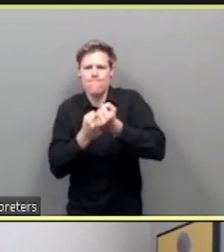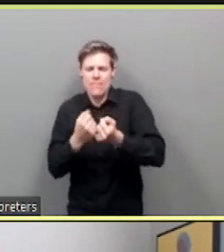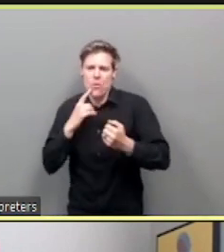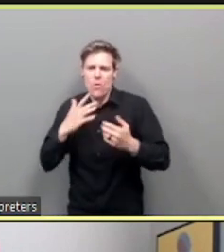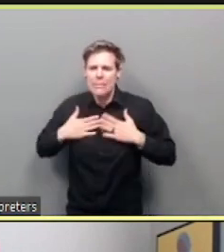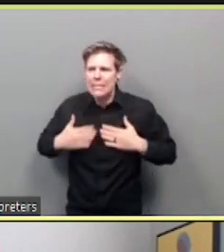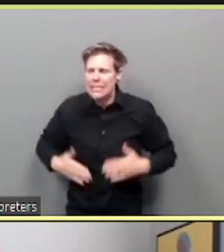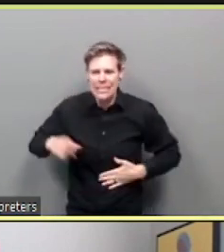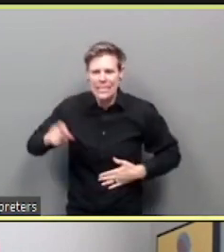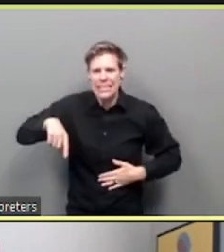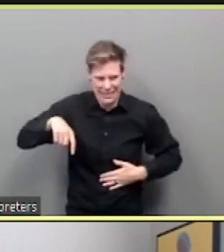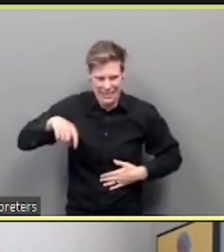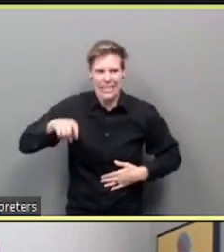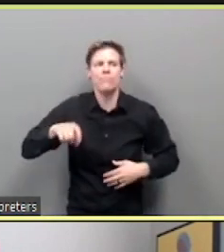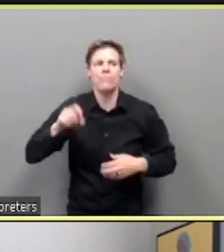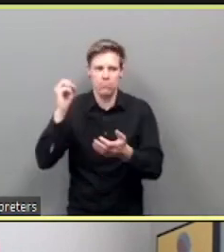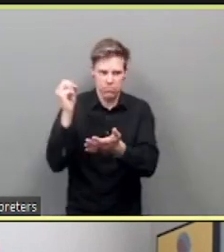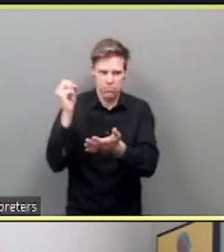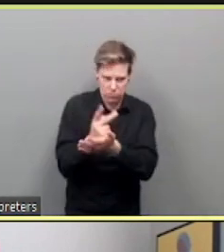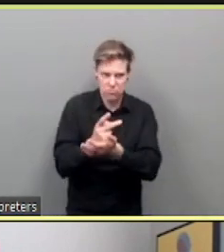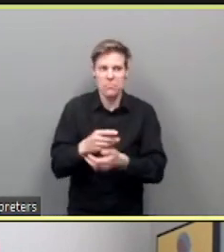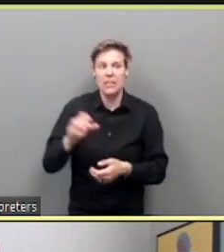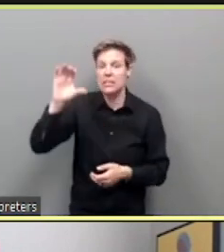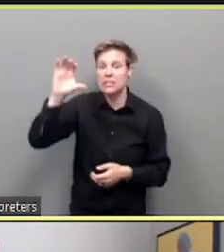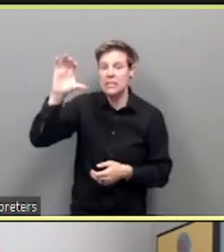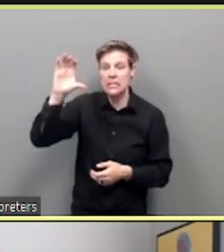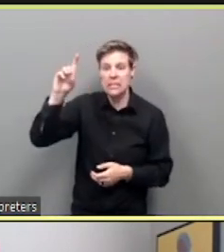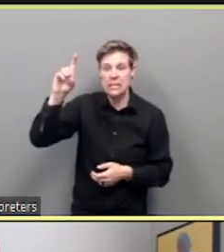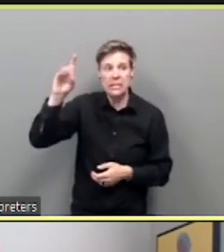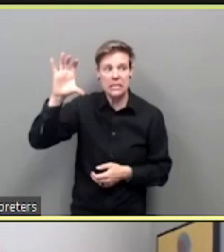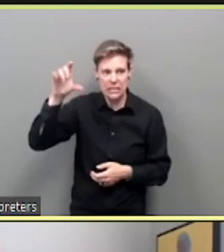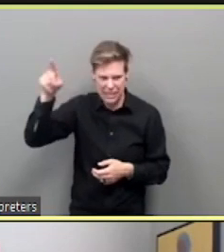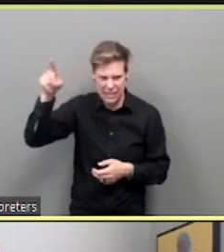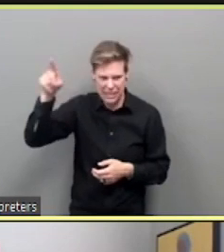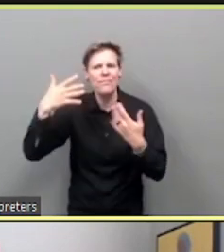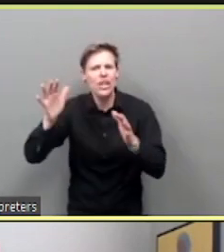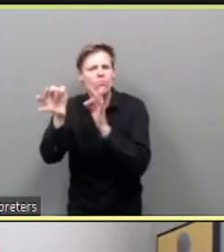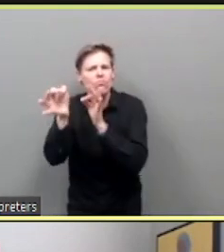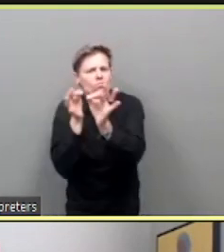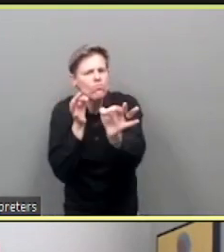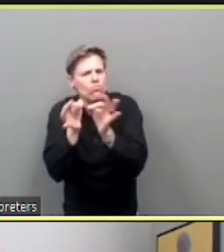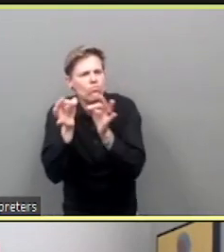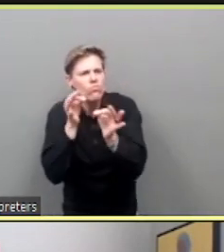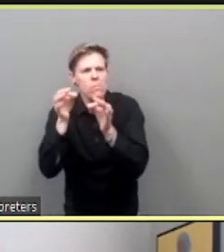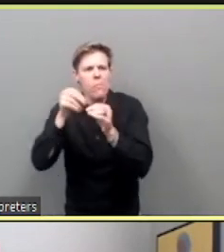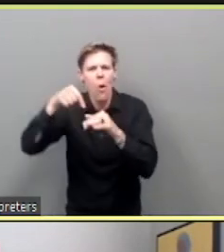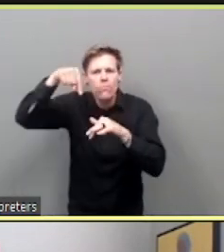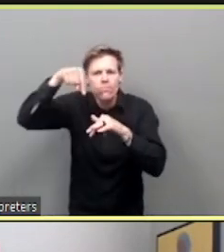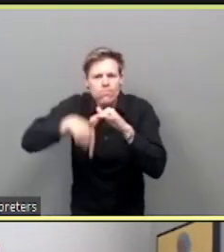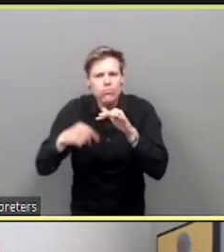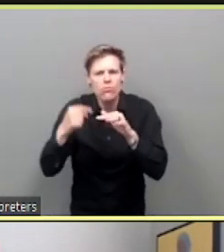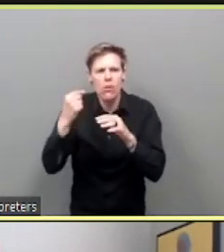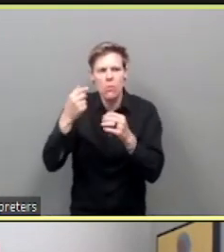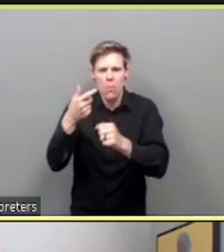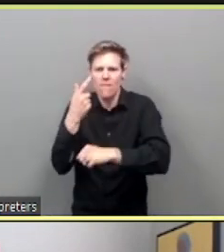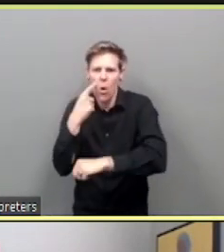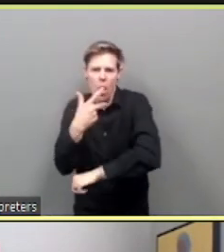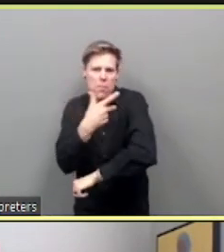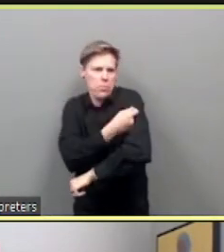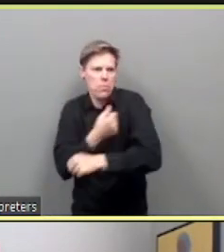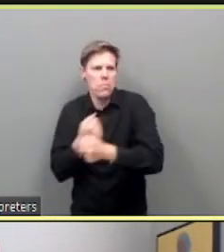and the CDC clarified that to be those who should get the vaccine, who are those 65 and